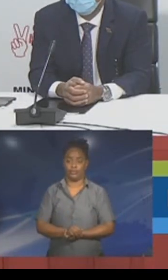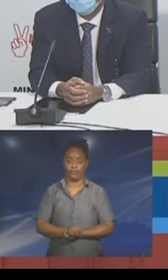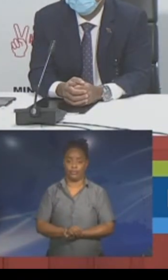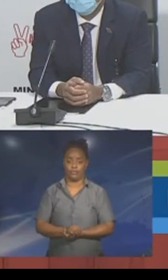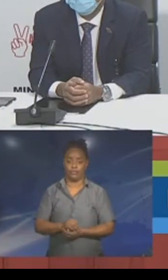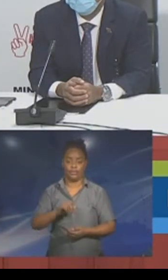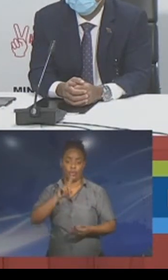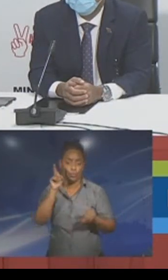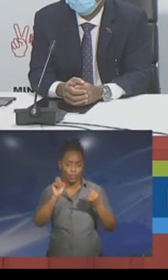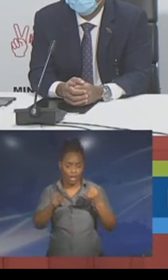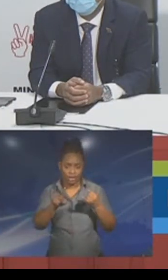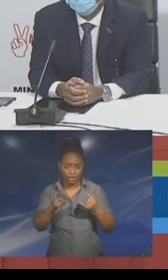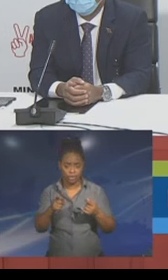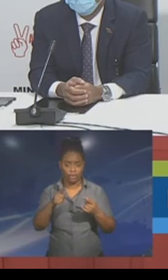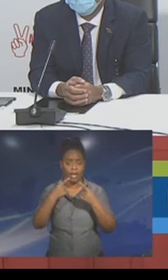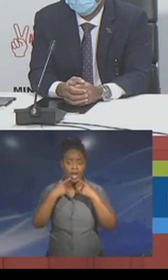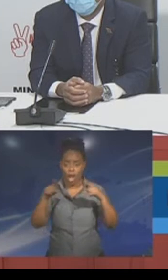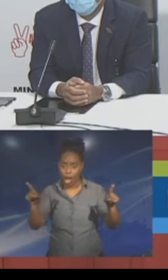answer segment.